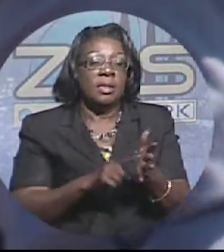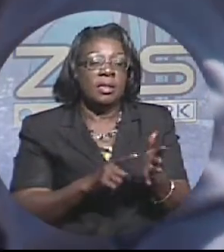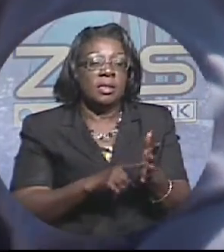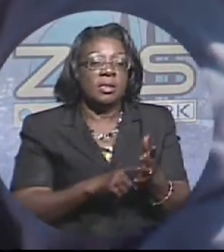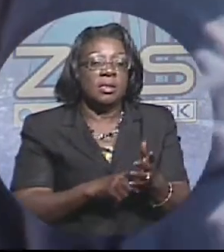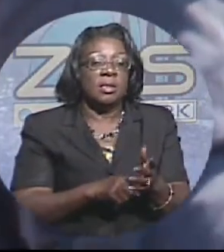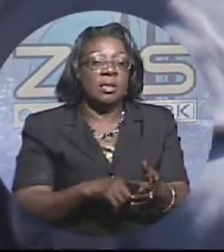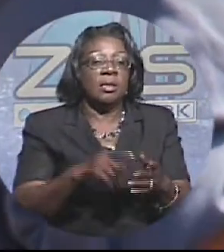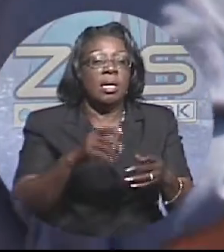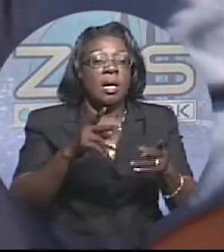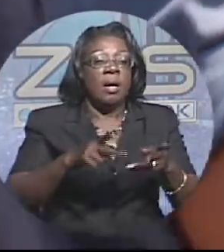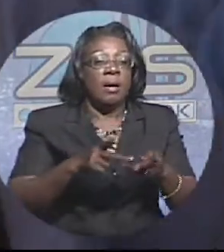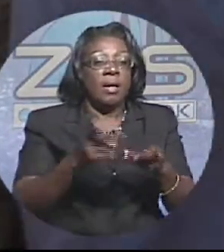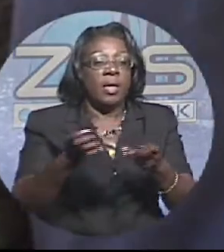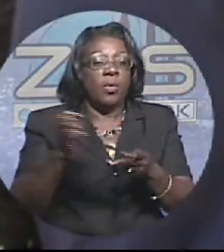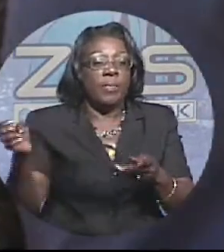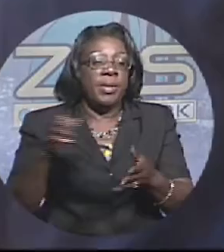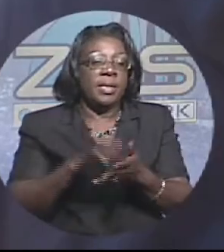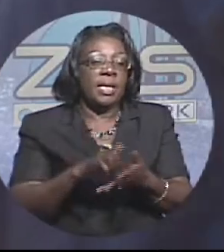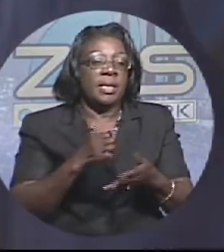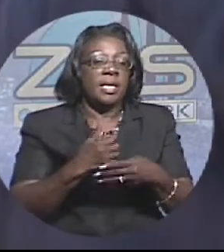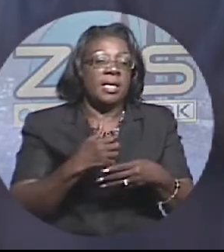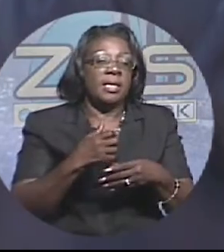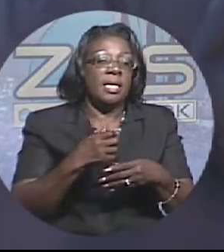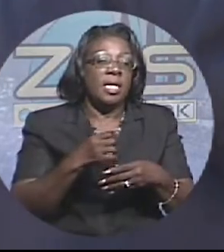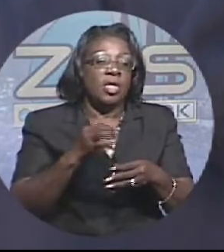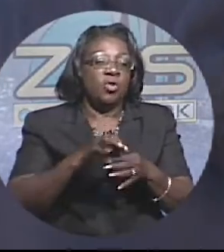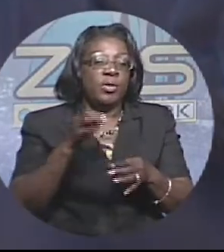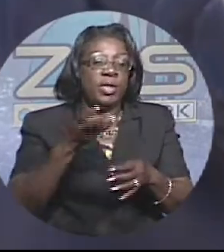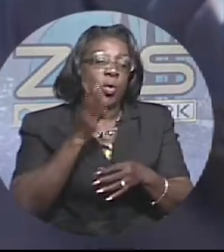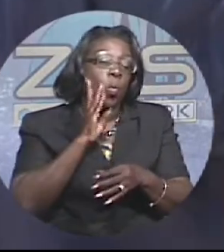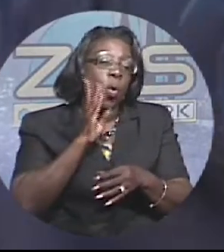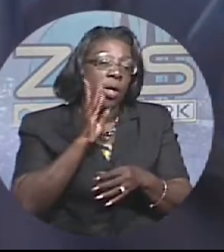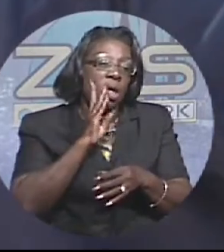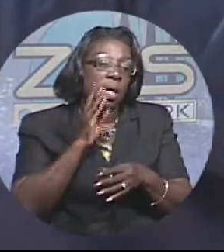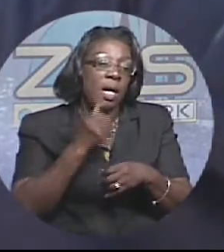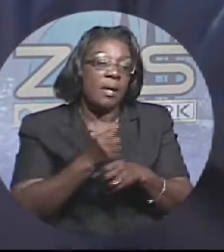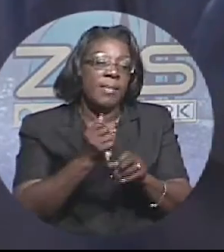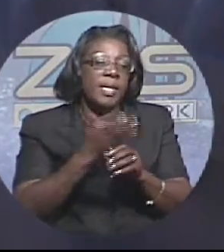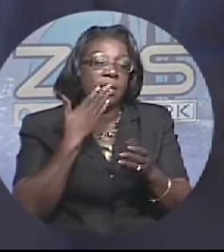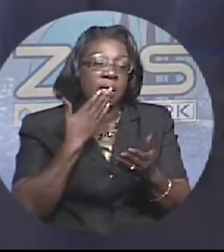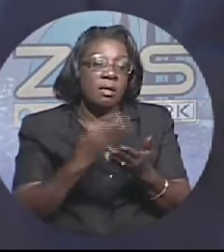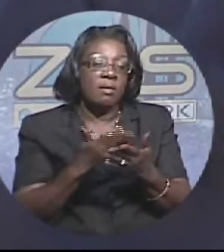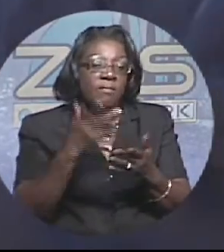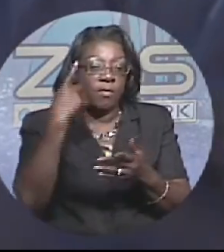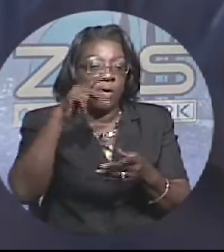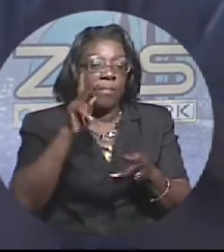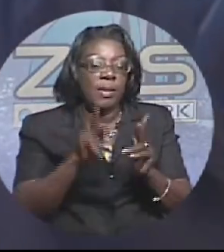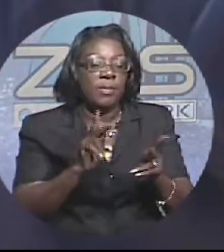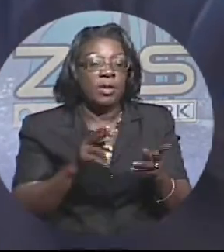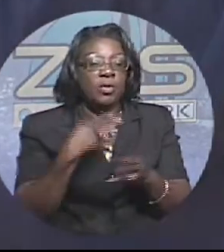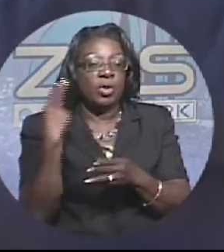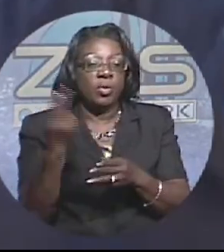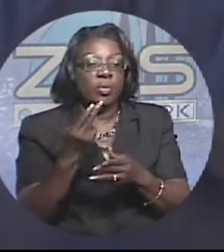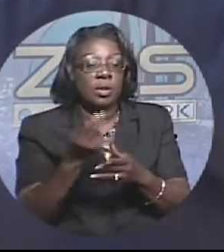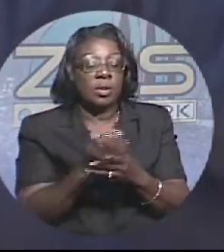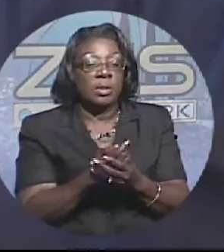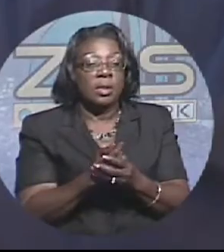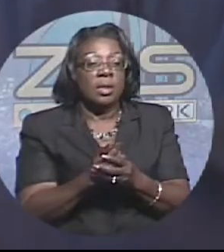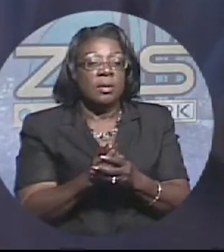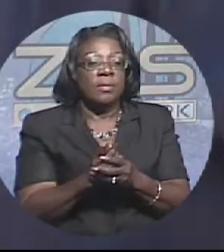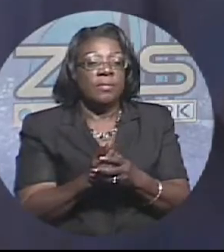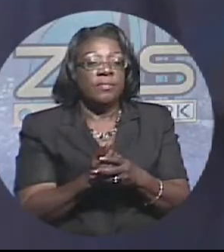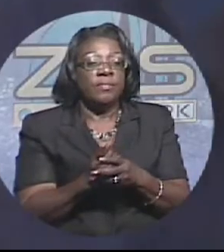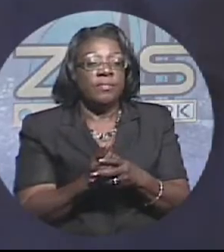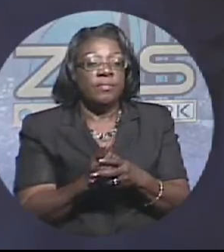reverse osmosis system. The container here to my right is a feed tank. This sucks up the salt water from the